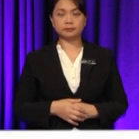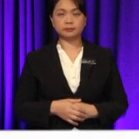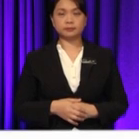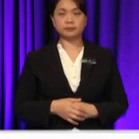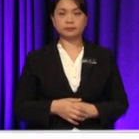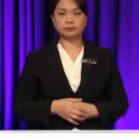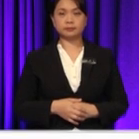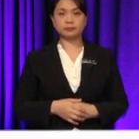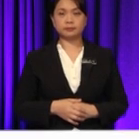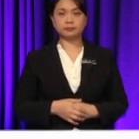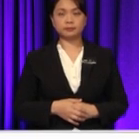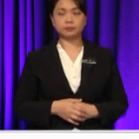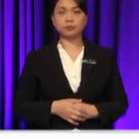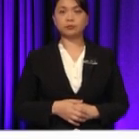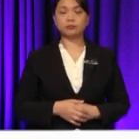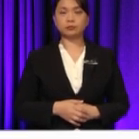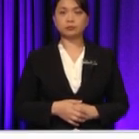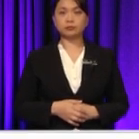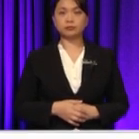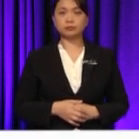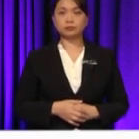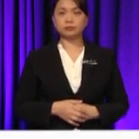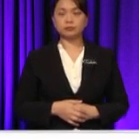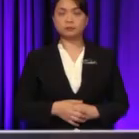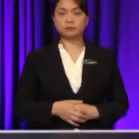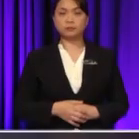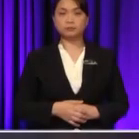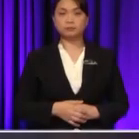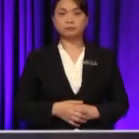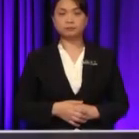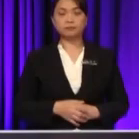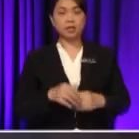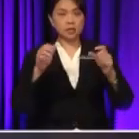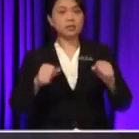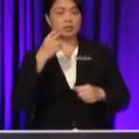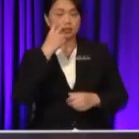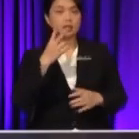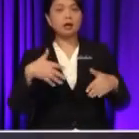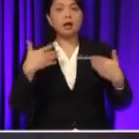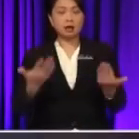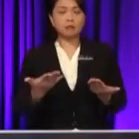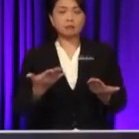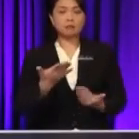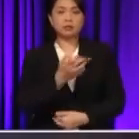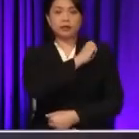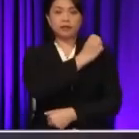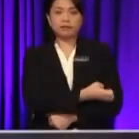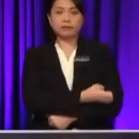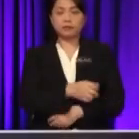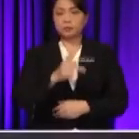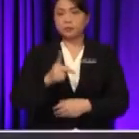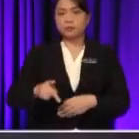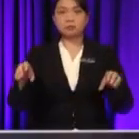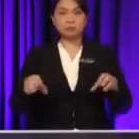overall, the rest is just fine. Okay. Mm-hmm. All right. I can see how big of an effort our pupils made. Yes. And that was